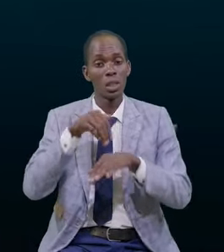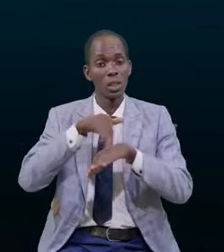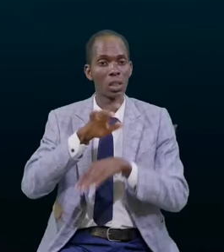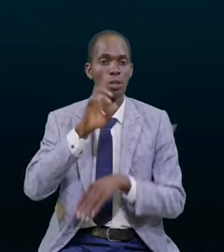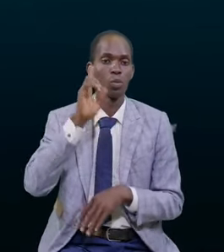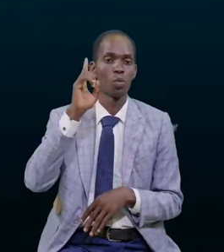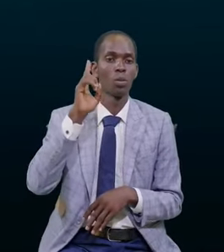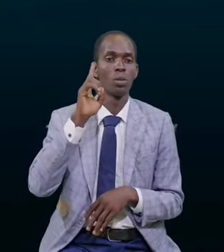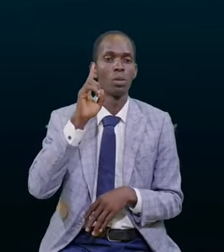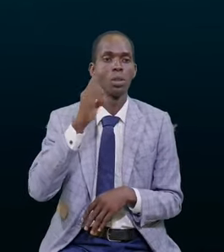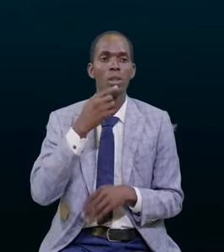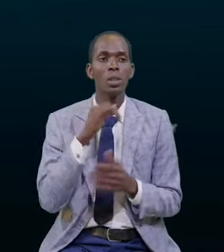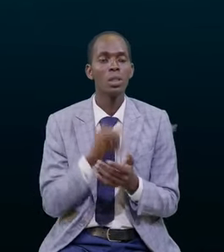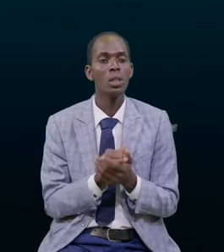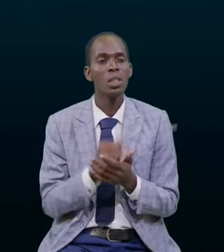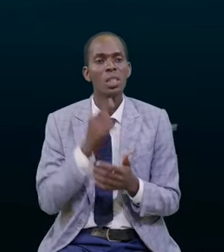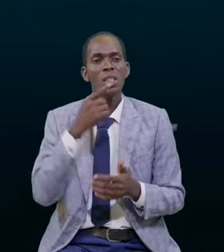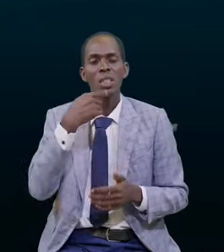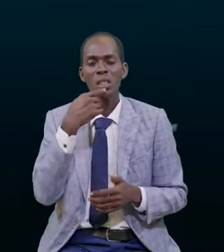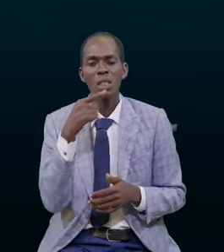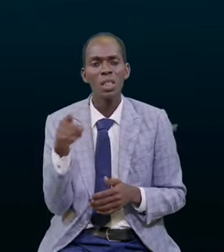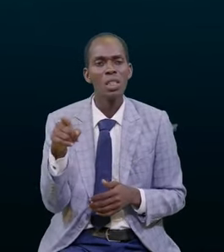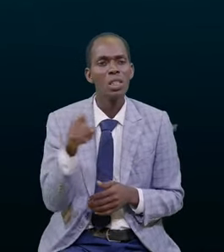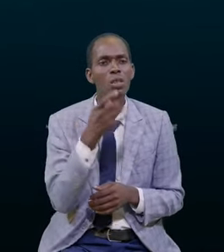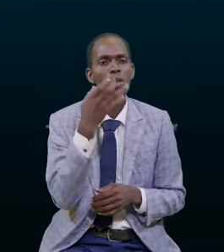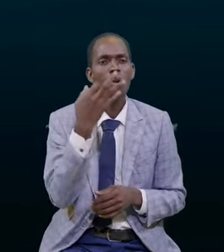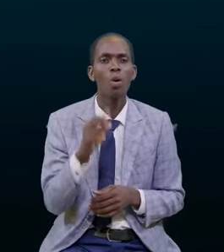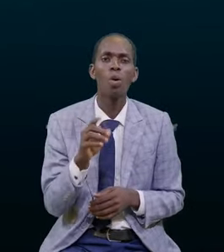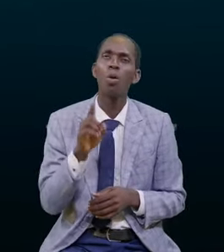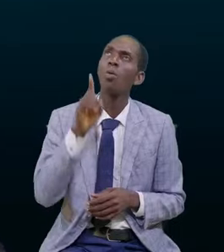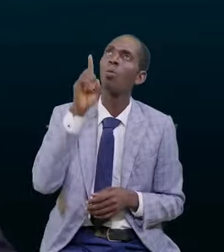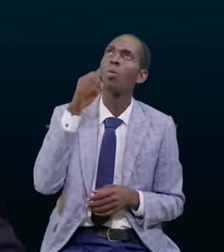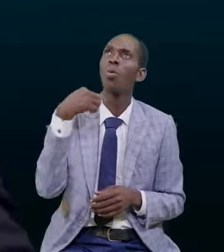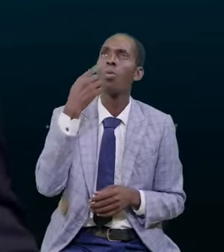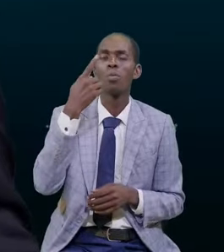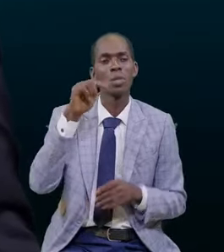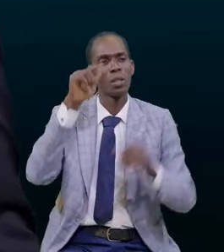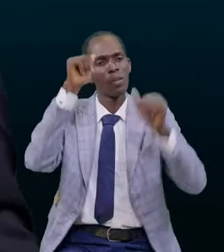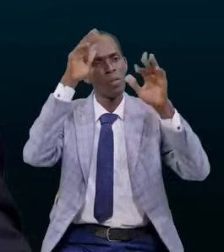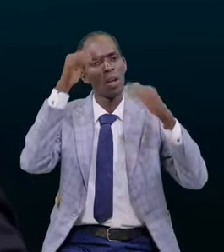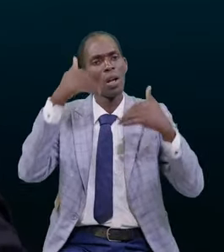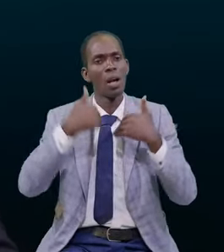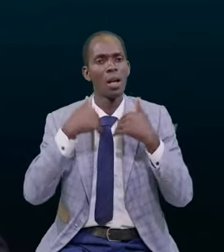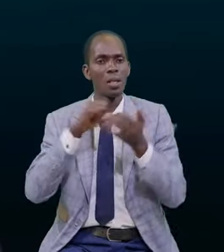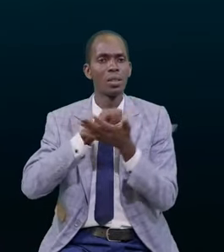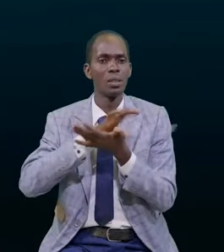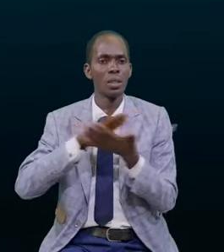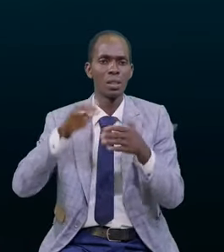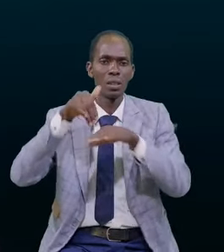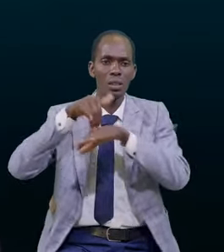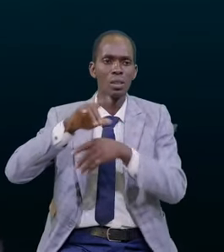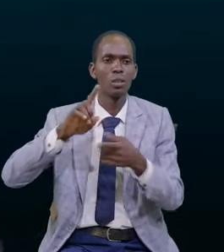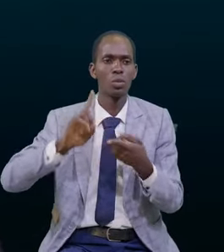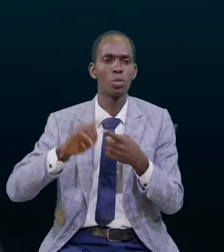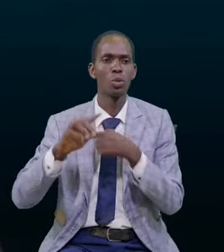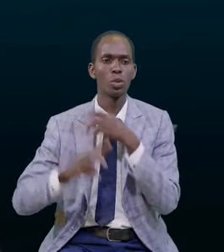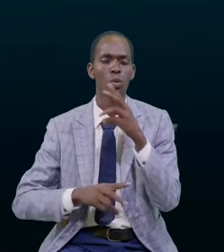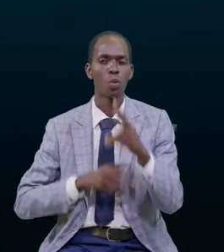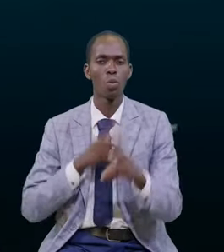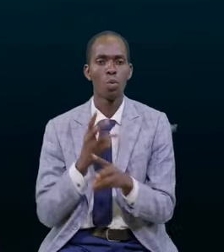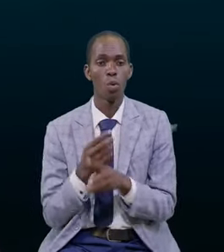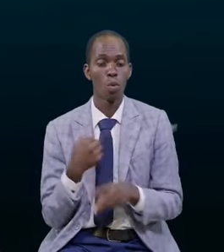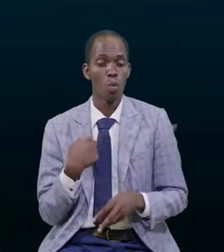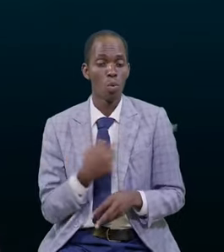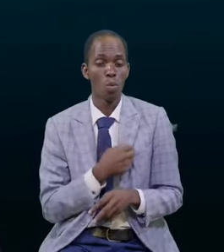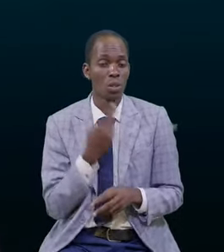ye of him whom the father has Sanctified and sent into the world so we see very clearly that Christ